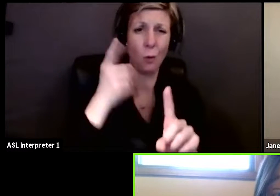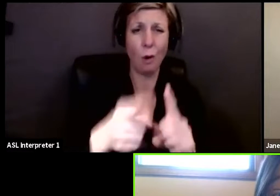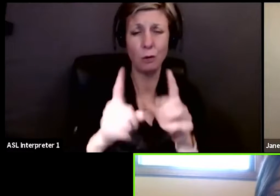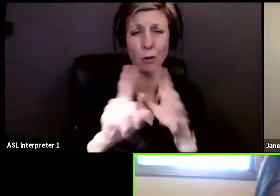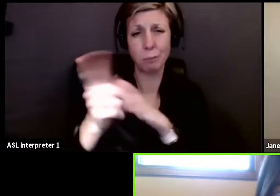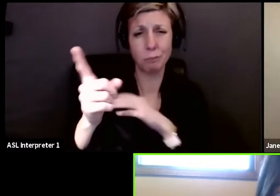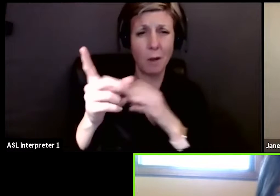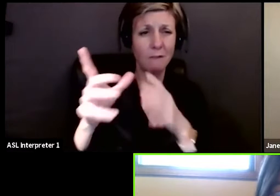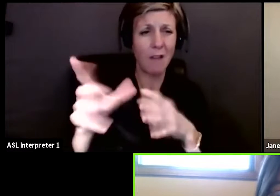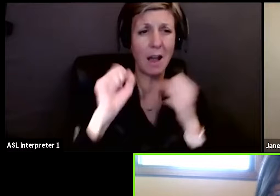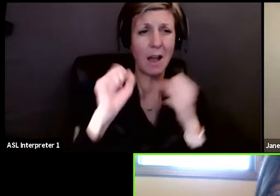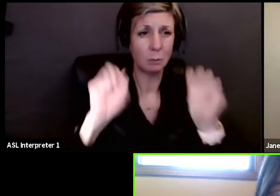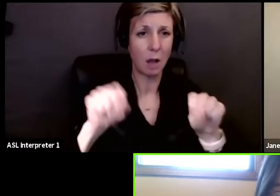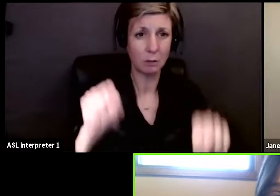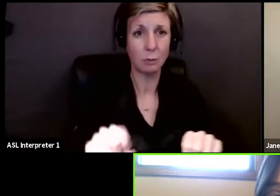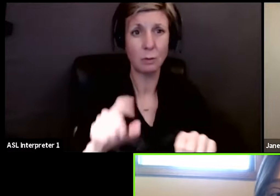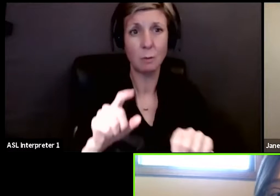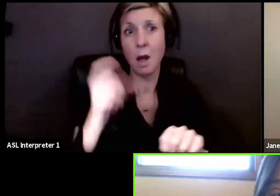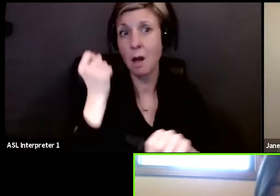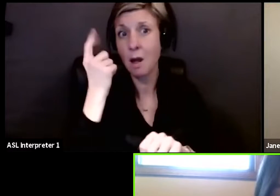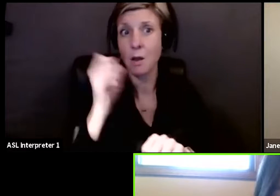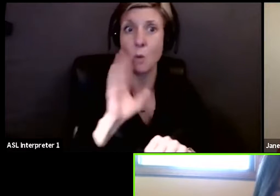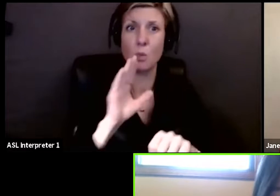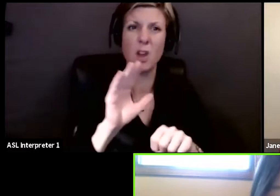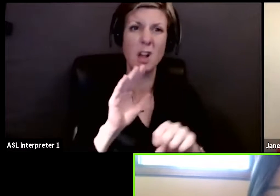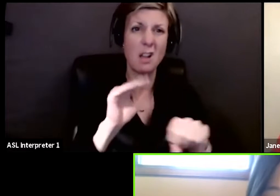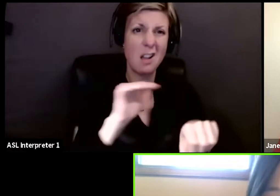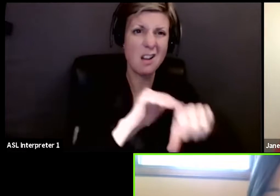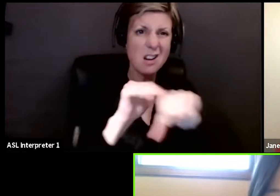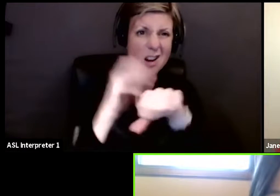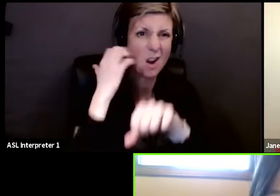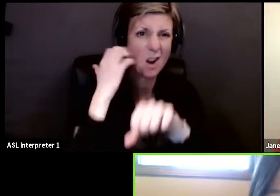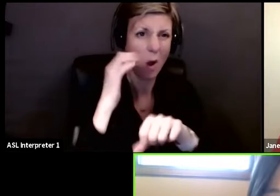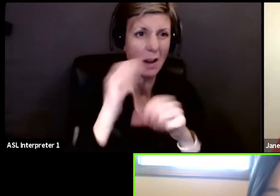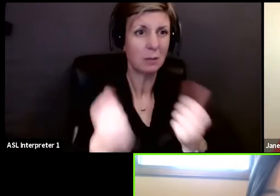to irritate as many doctors as possible? I support him.